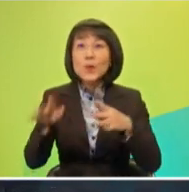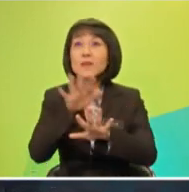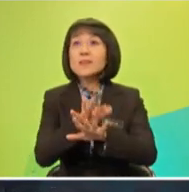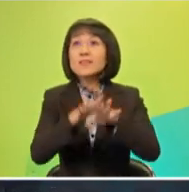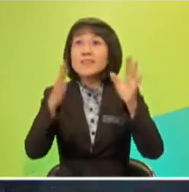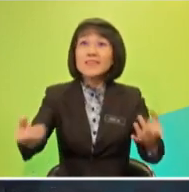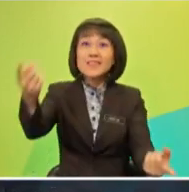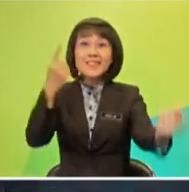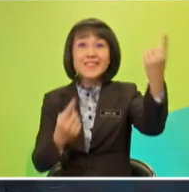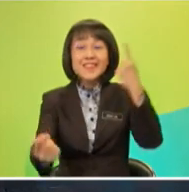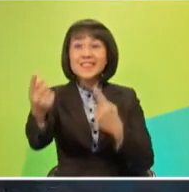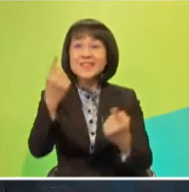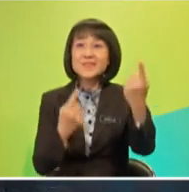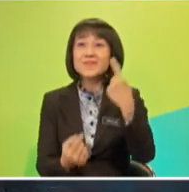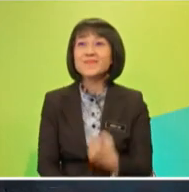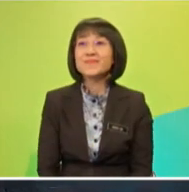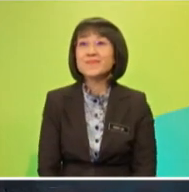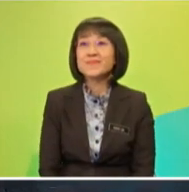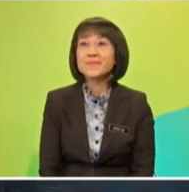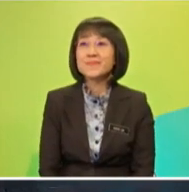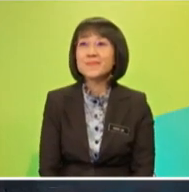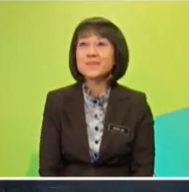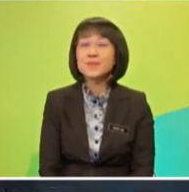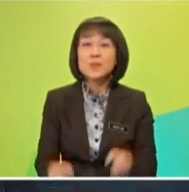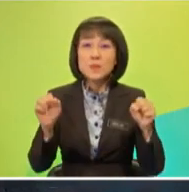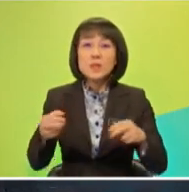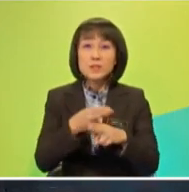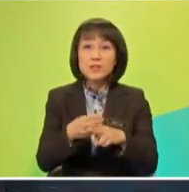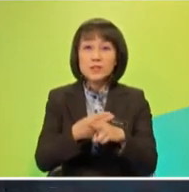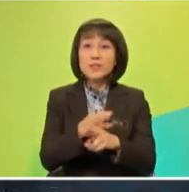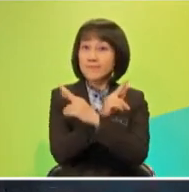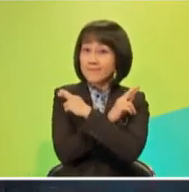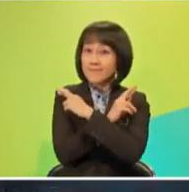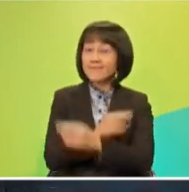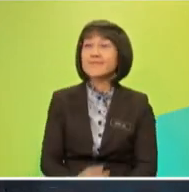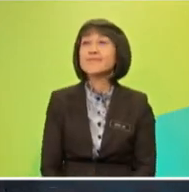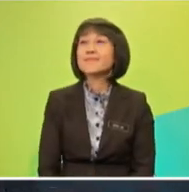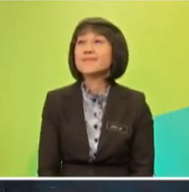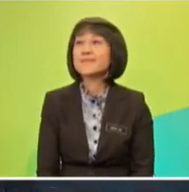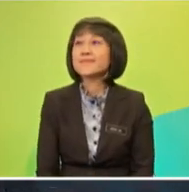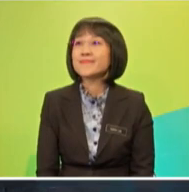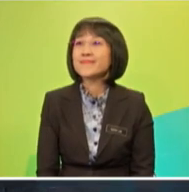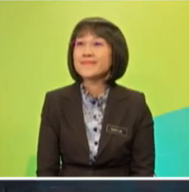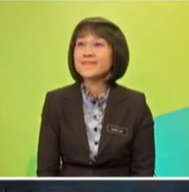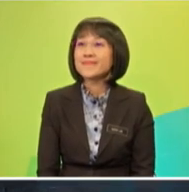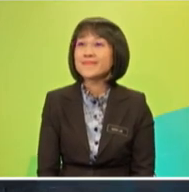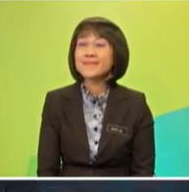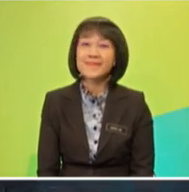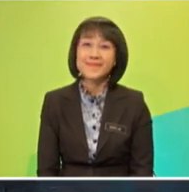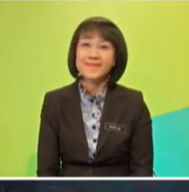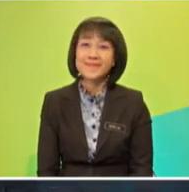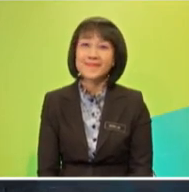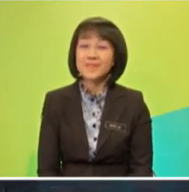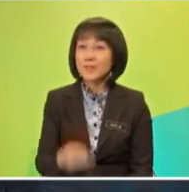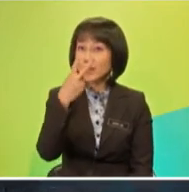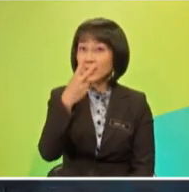so excited. I'm sure you are excited as well. But teacher, can we take a short break because we still need to prepare for the birthday party? We shall. Is that okay? Yes. Alright, so for those of you watching